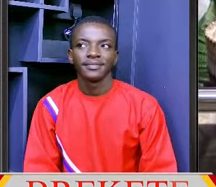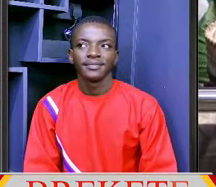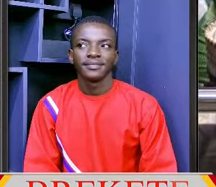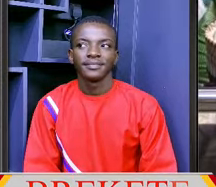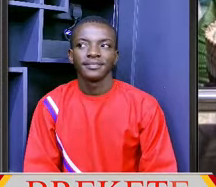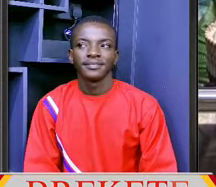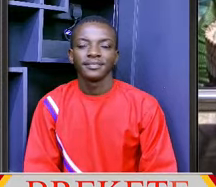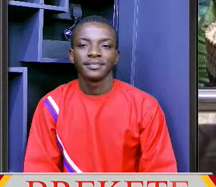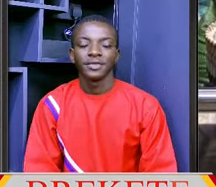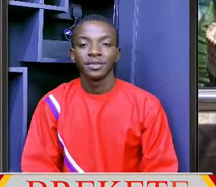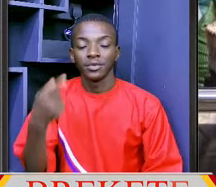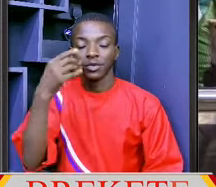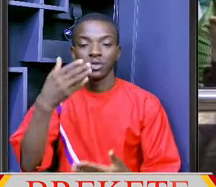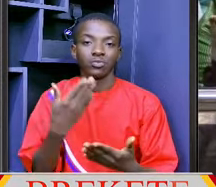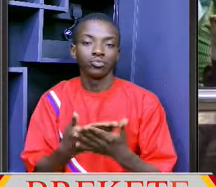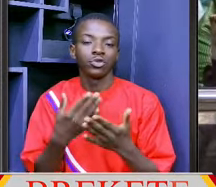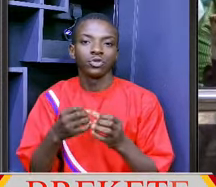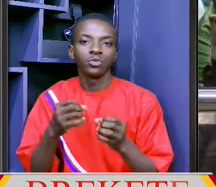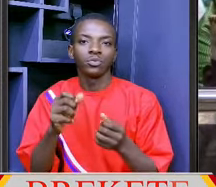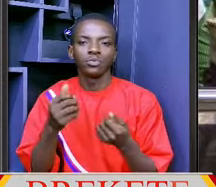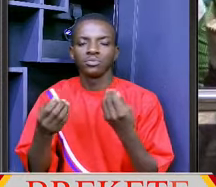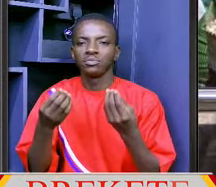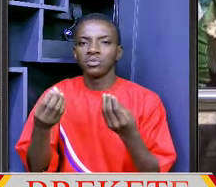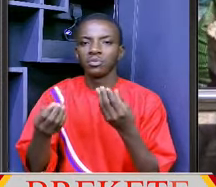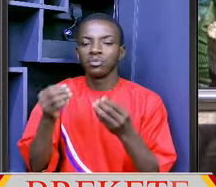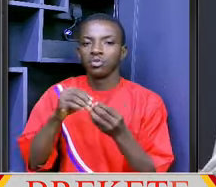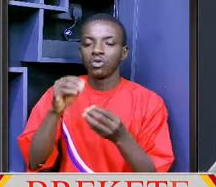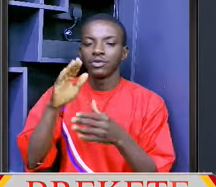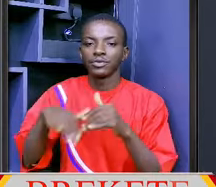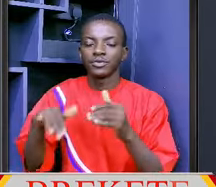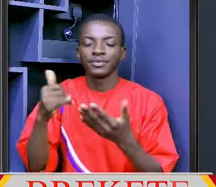Because as the money go can pass.